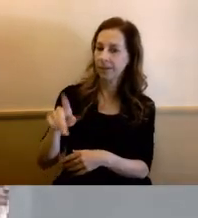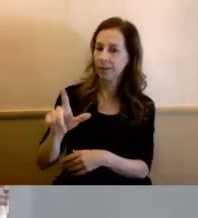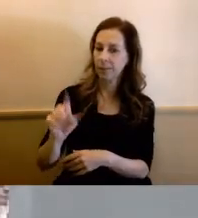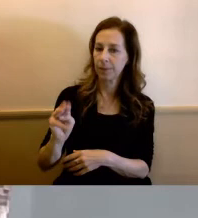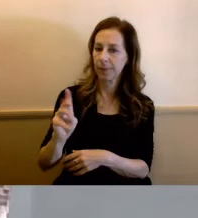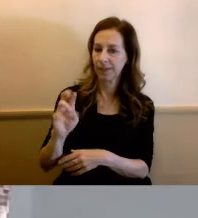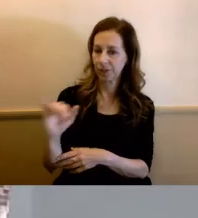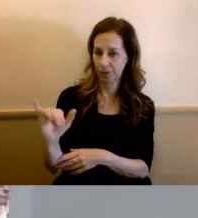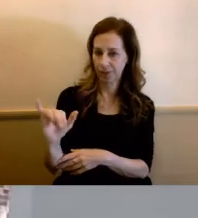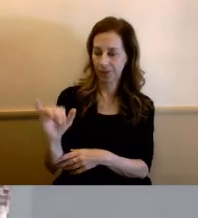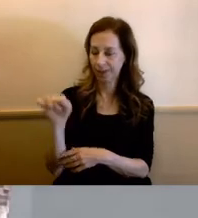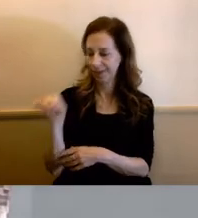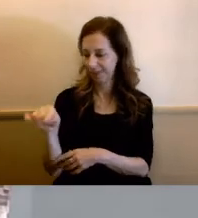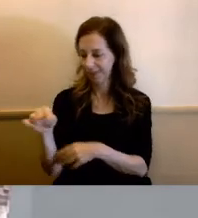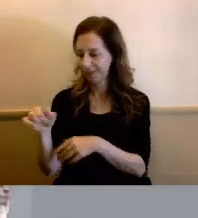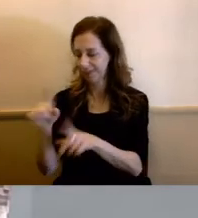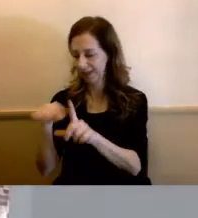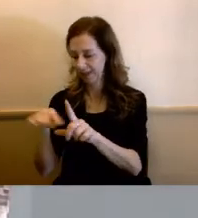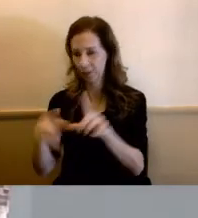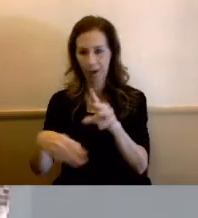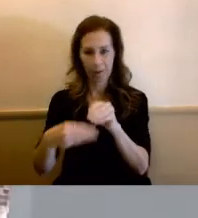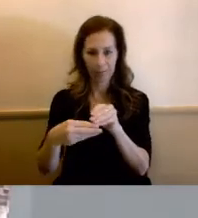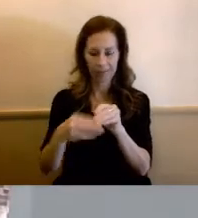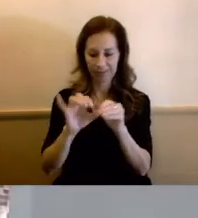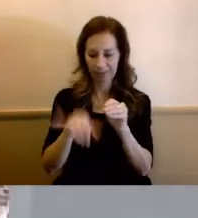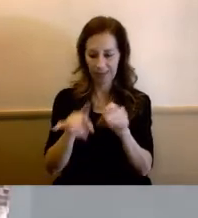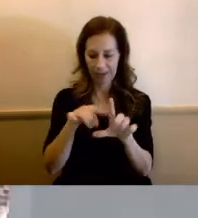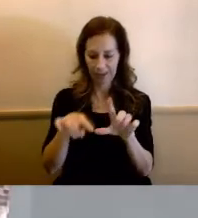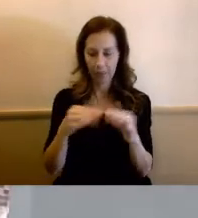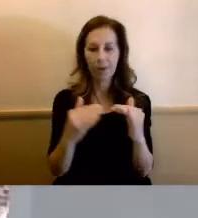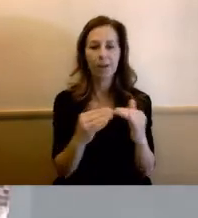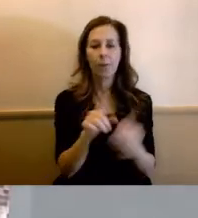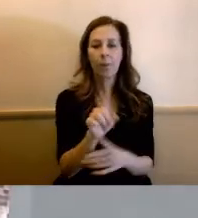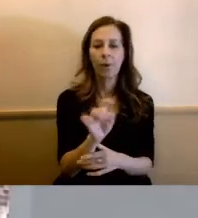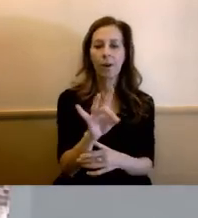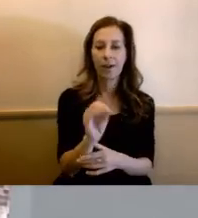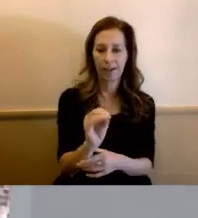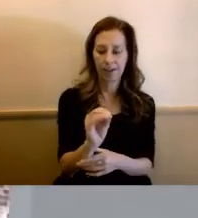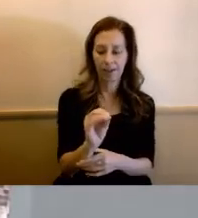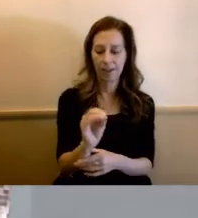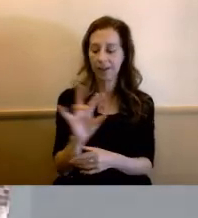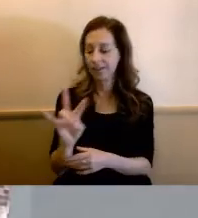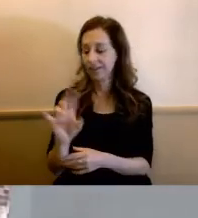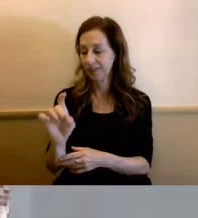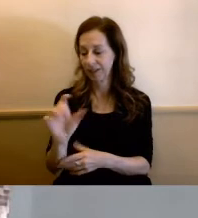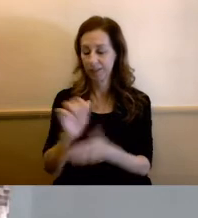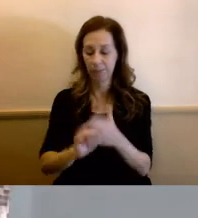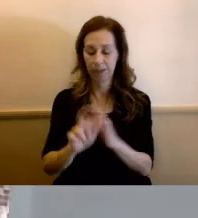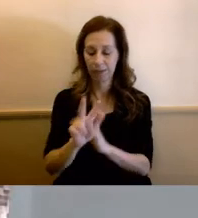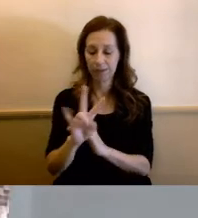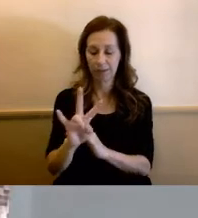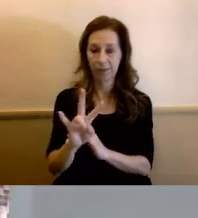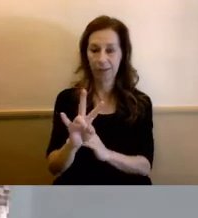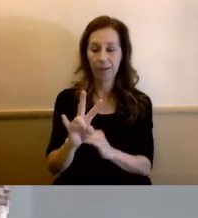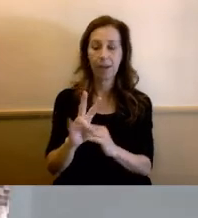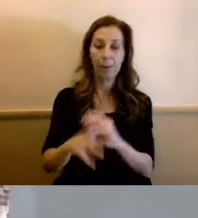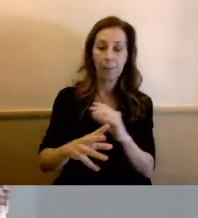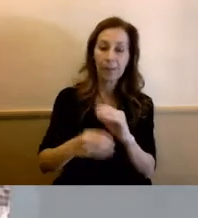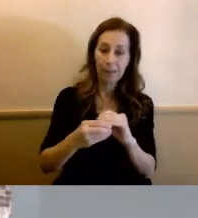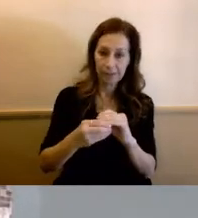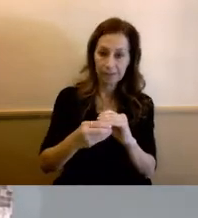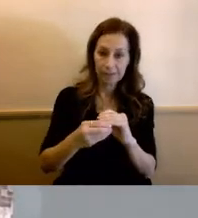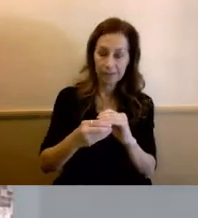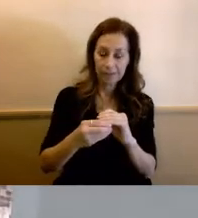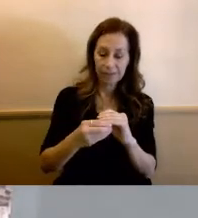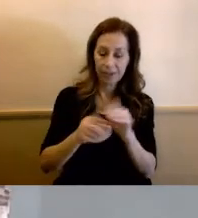angle equals 180. So 7x minus 37 plus the star,